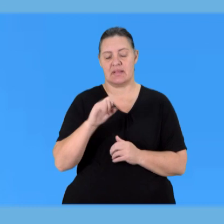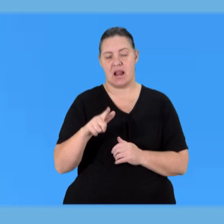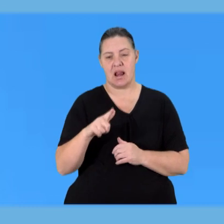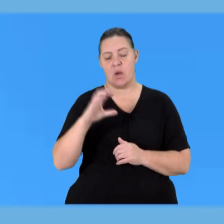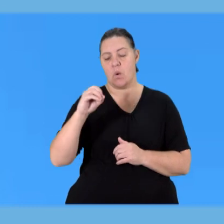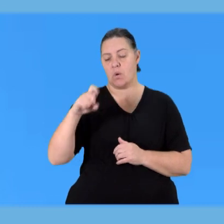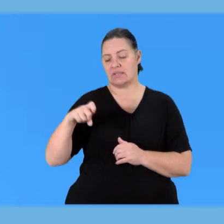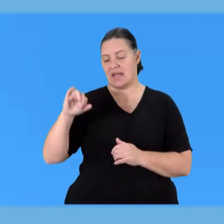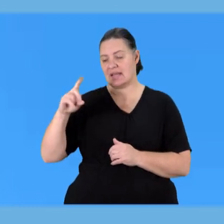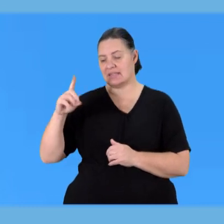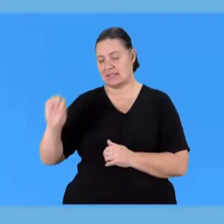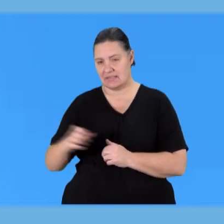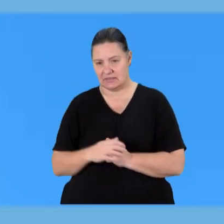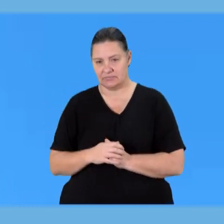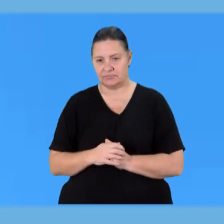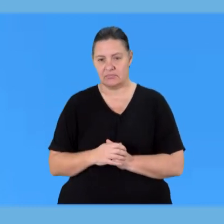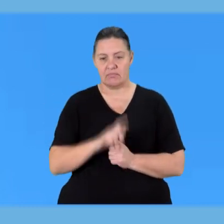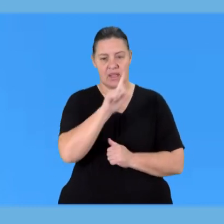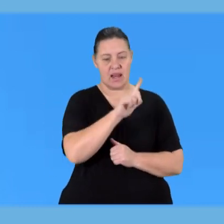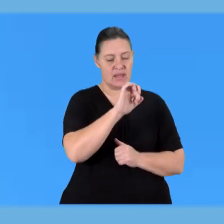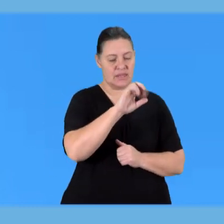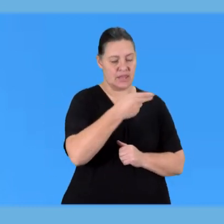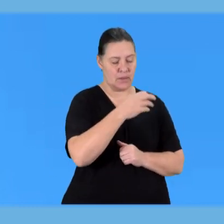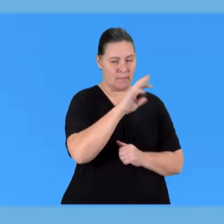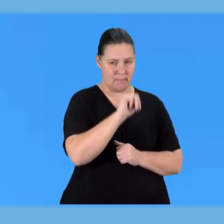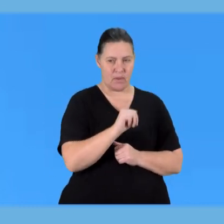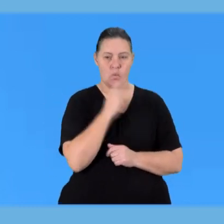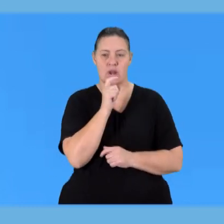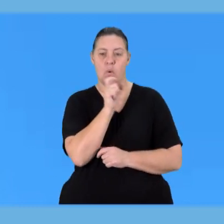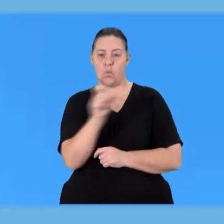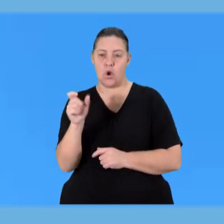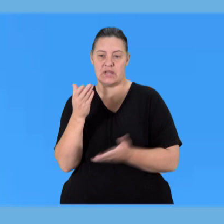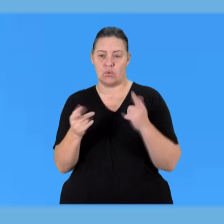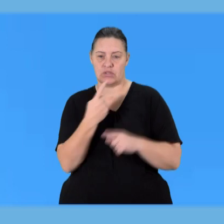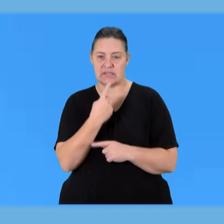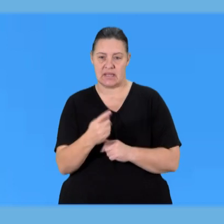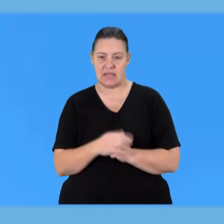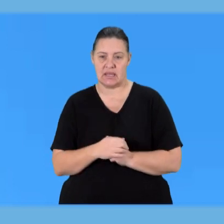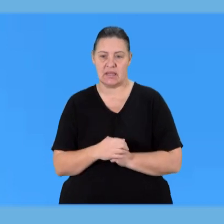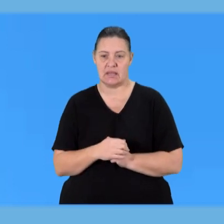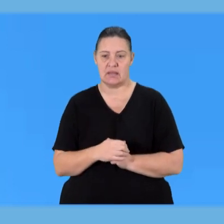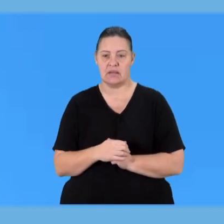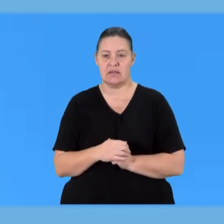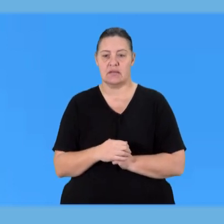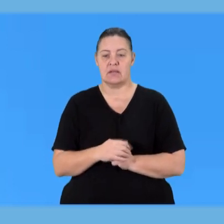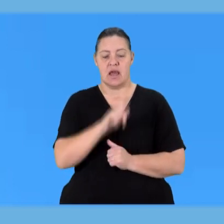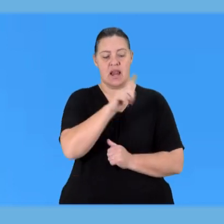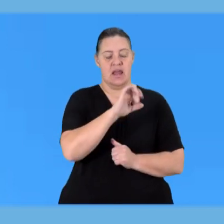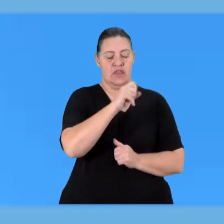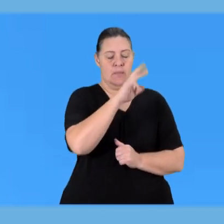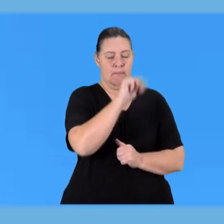metal oxide. So lithium reacting with oxygen will give us the word equation that says